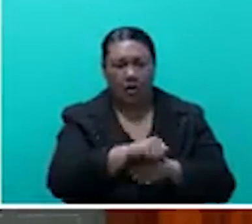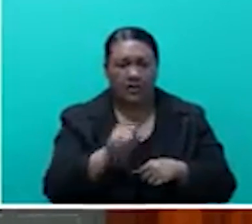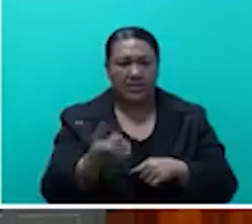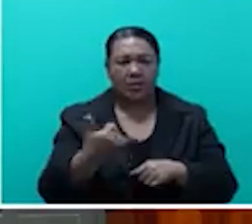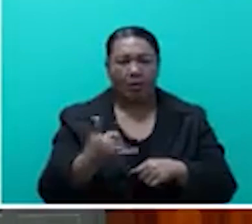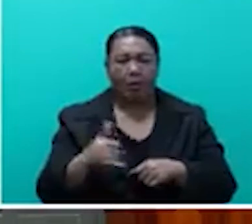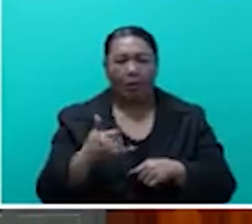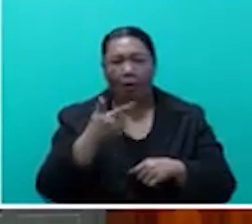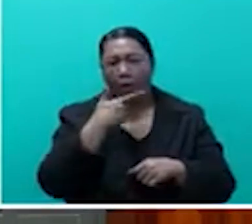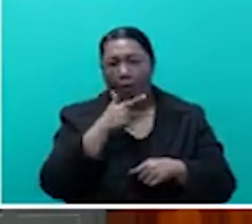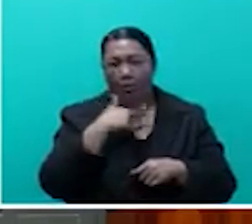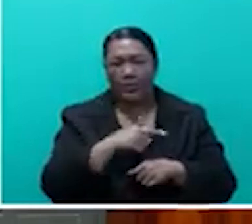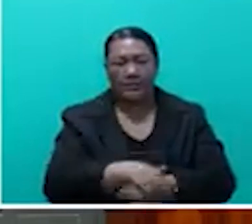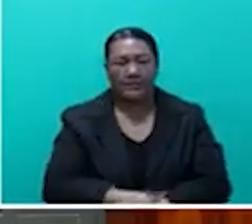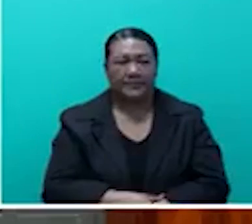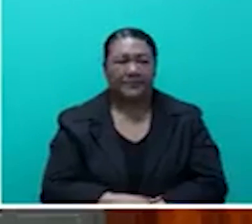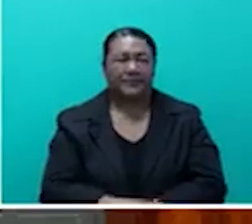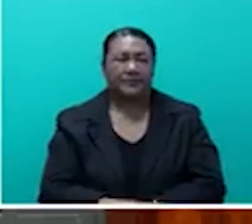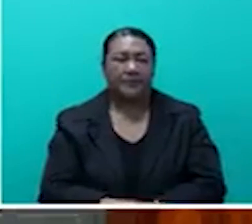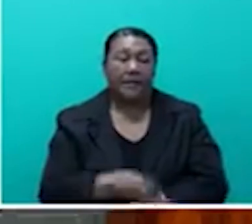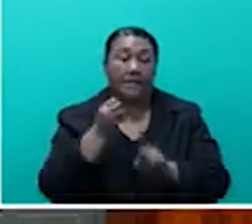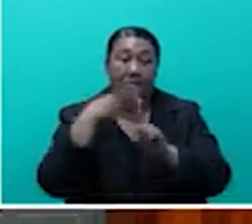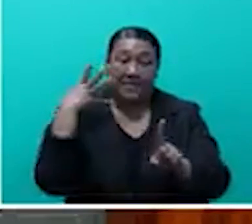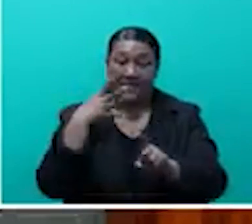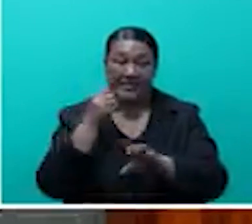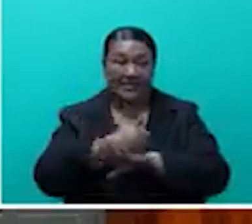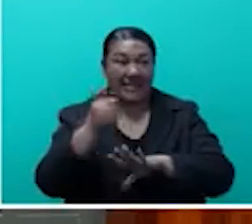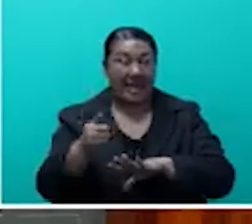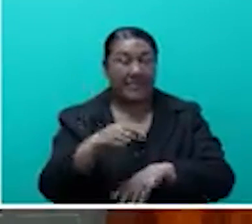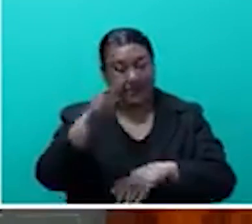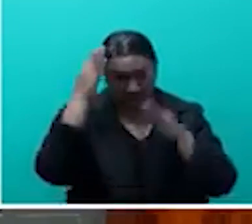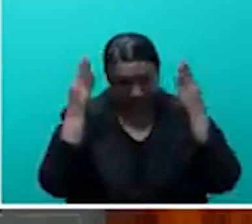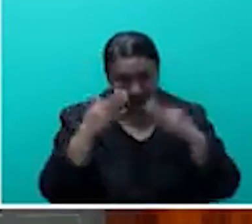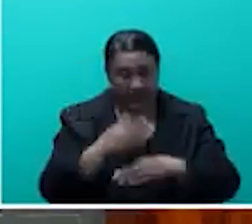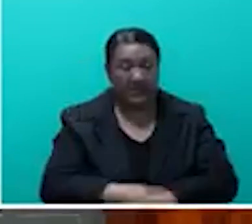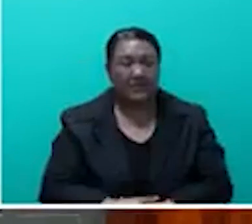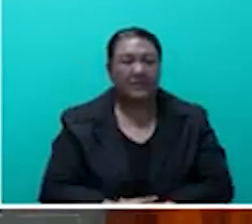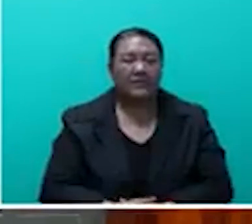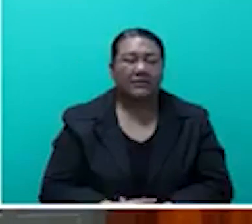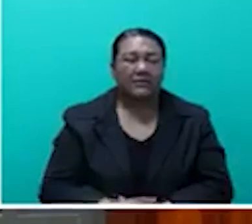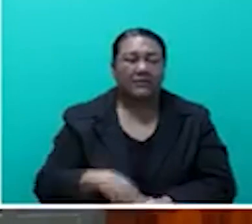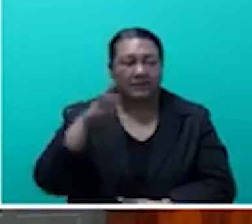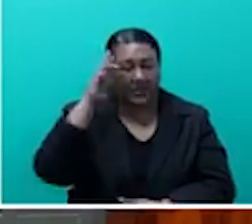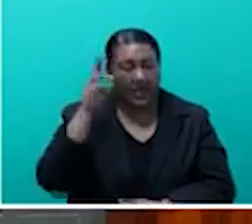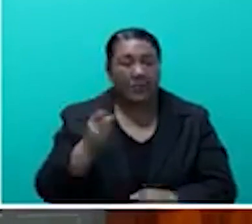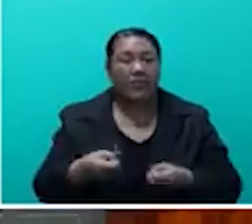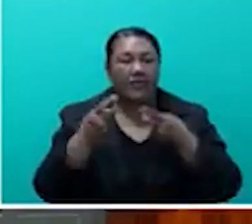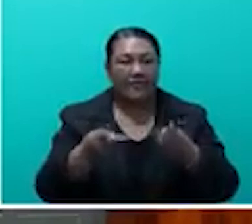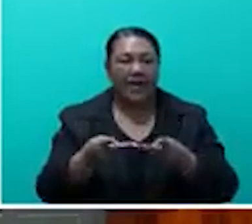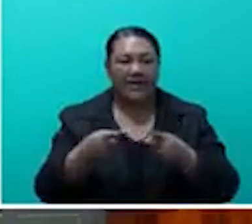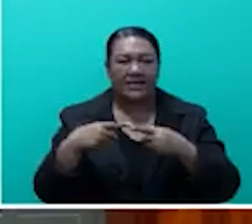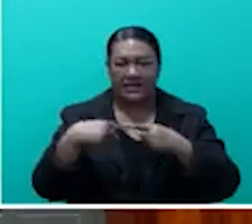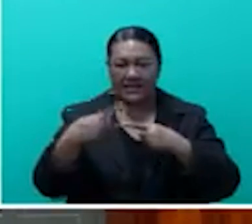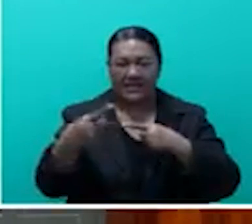Mr. Speaker, sir, the previous government established a sustainable funding